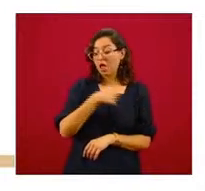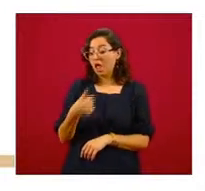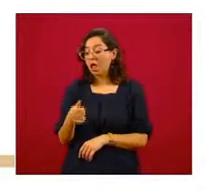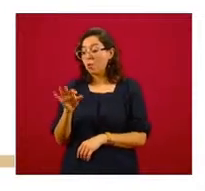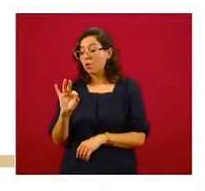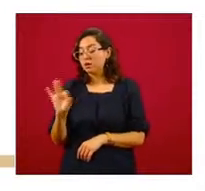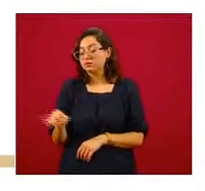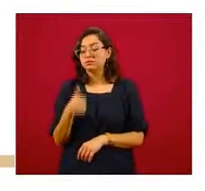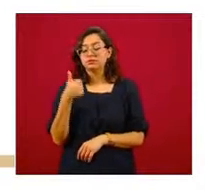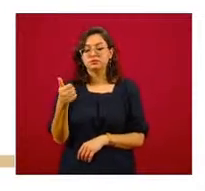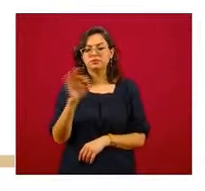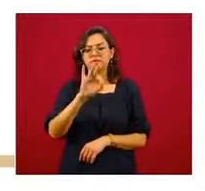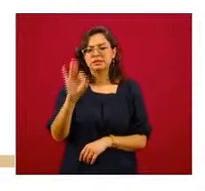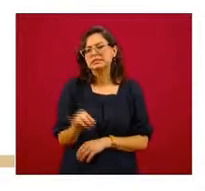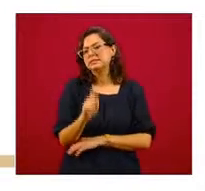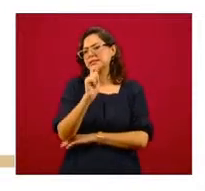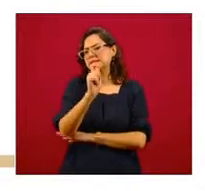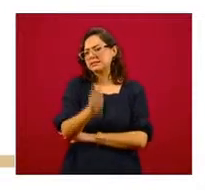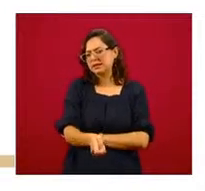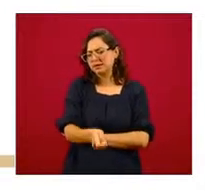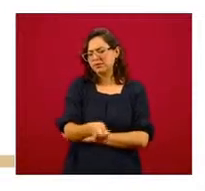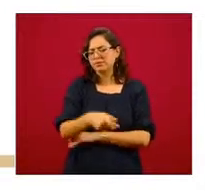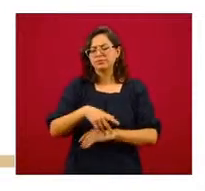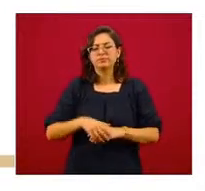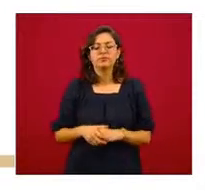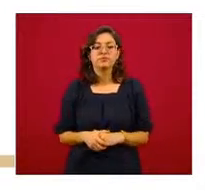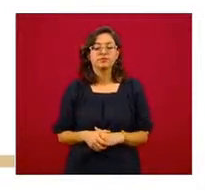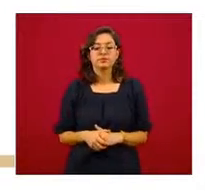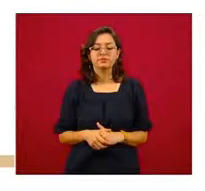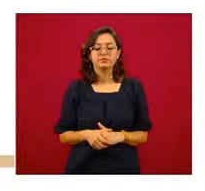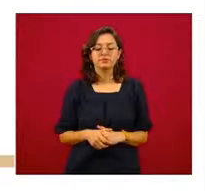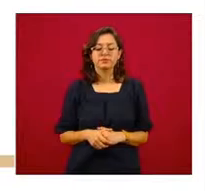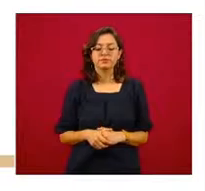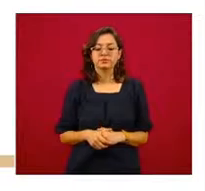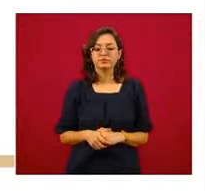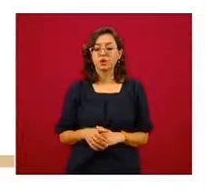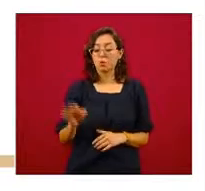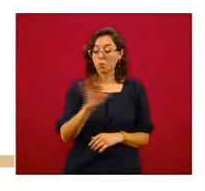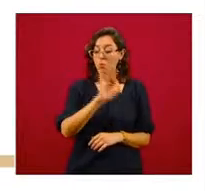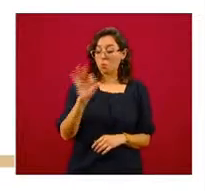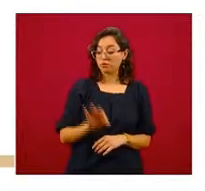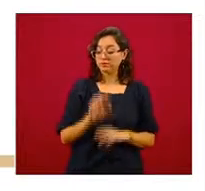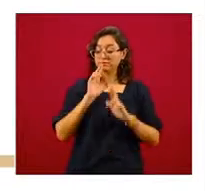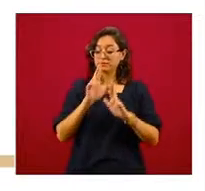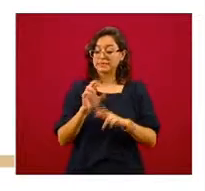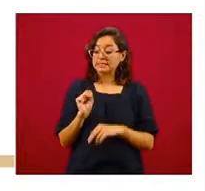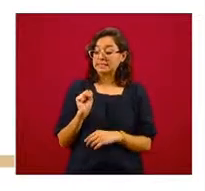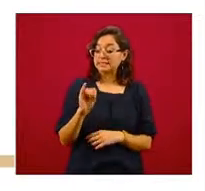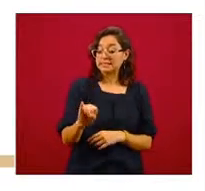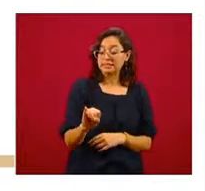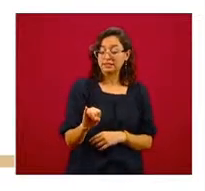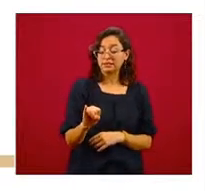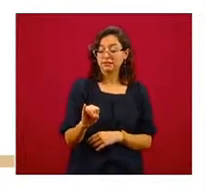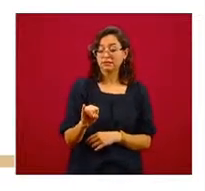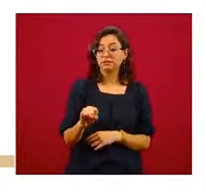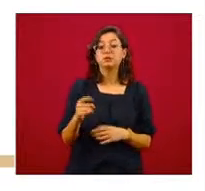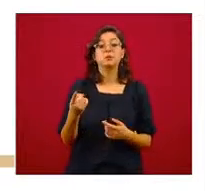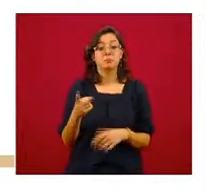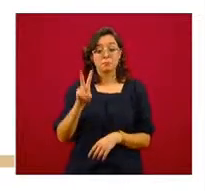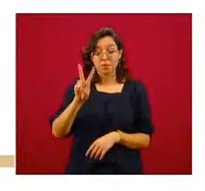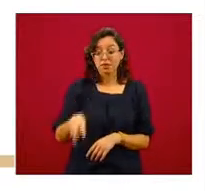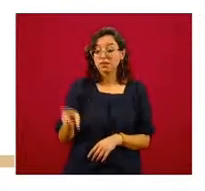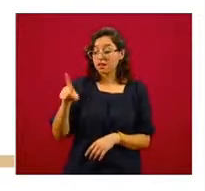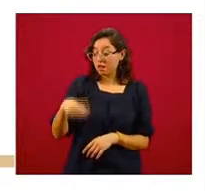performed, but the percentage of positive lab tests only went up by 6%. So it